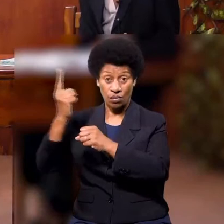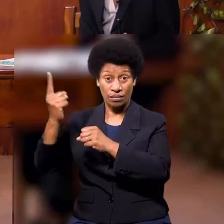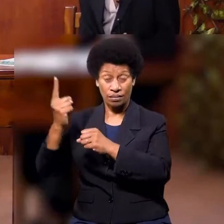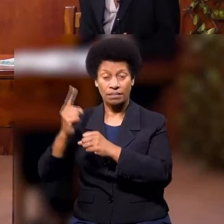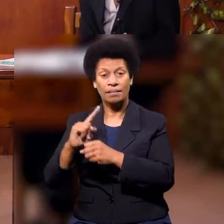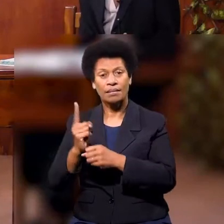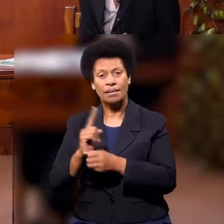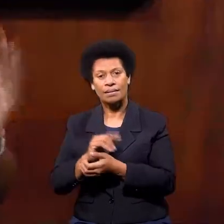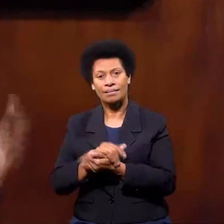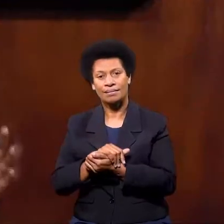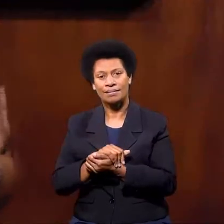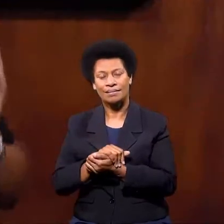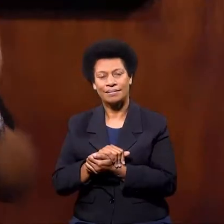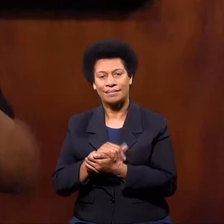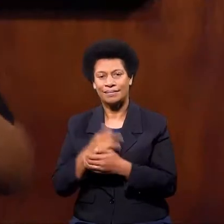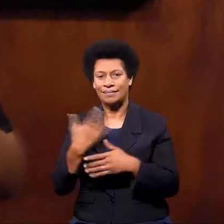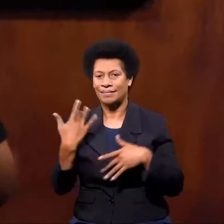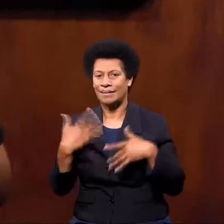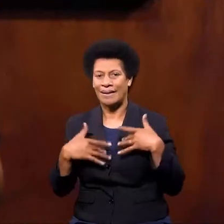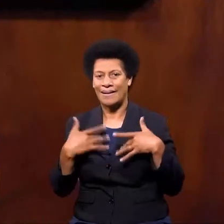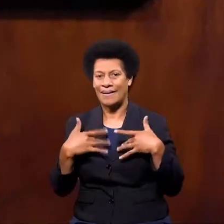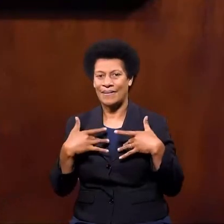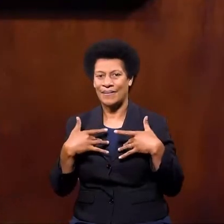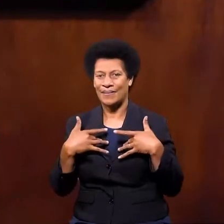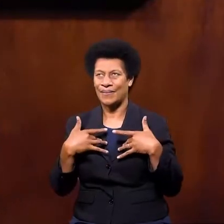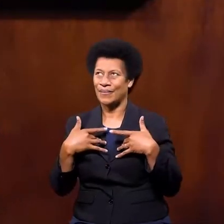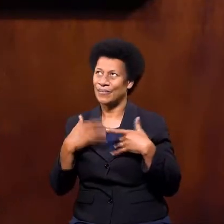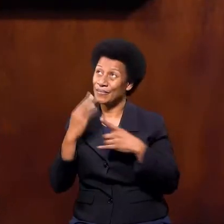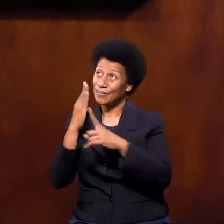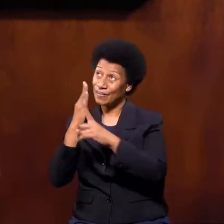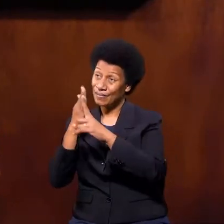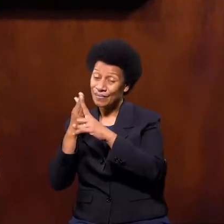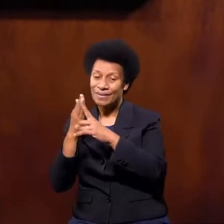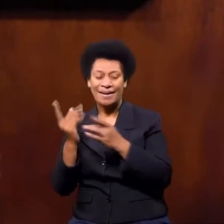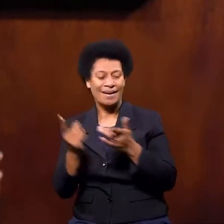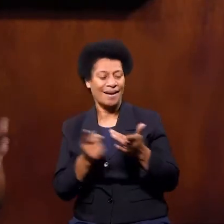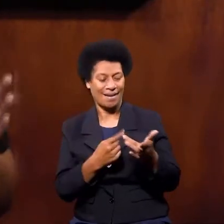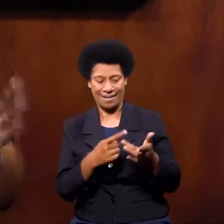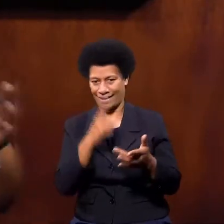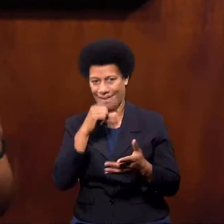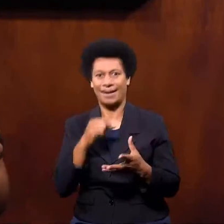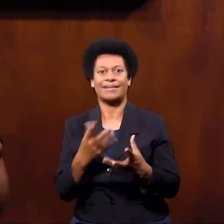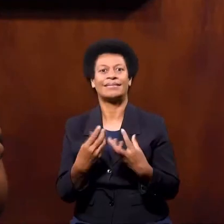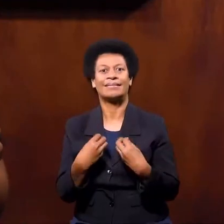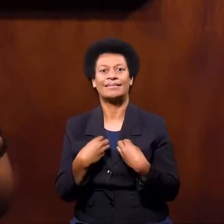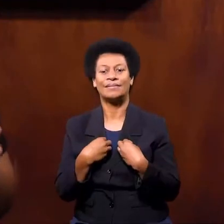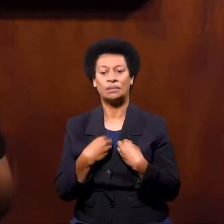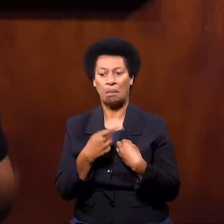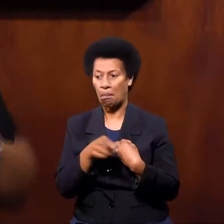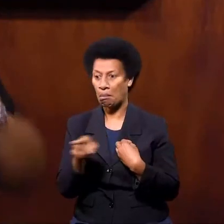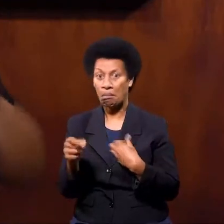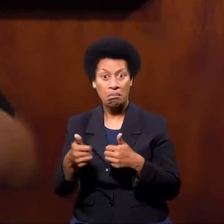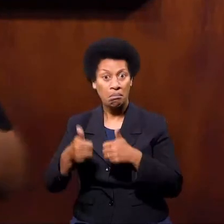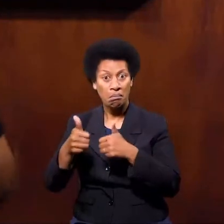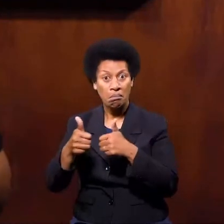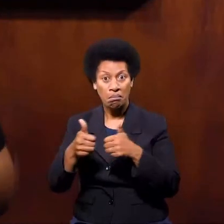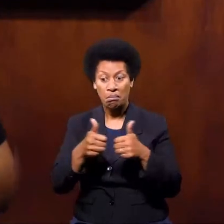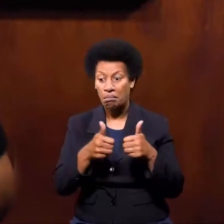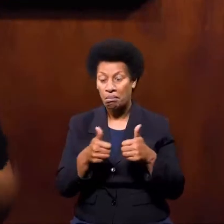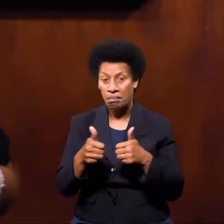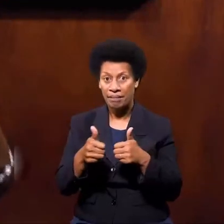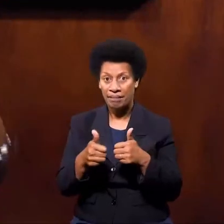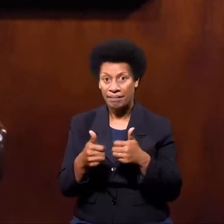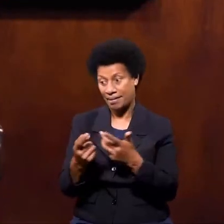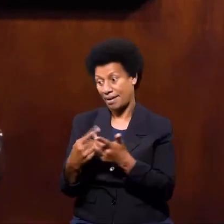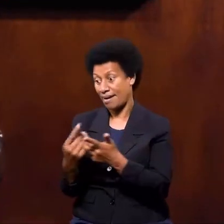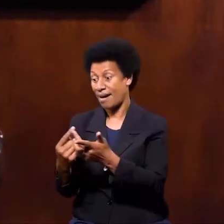right, then our affection and our love will go to others, all right? And then whatever is left